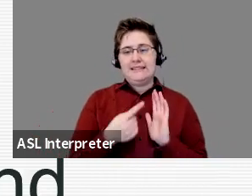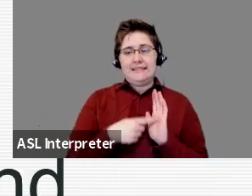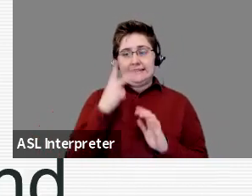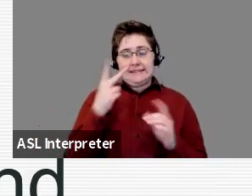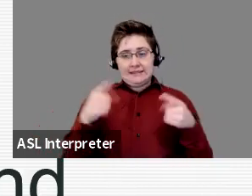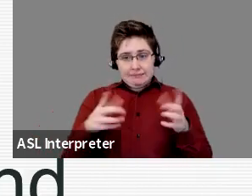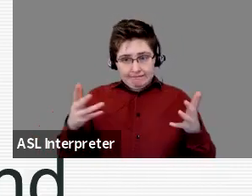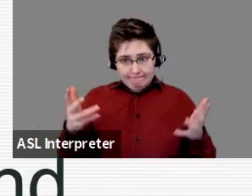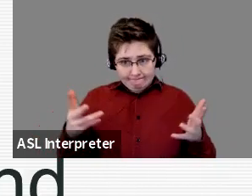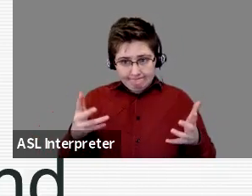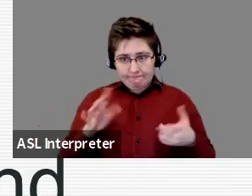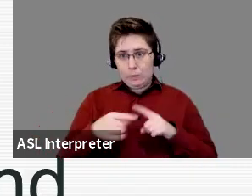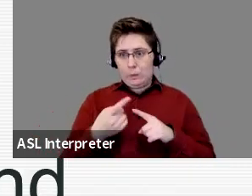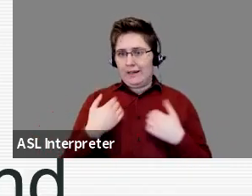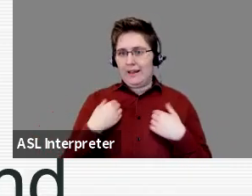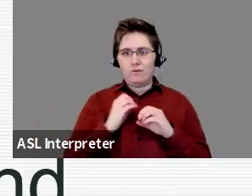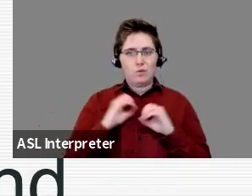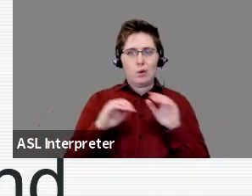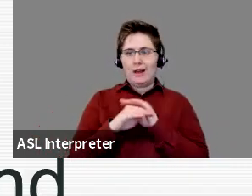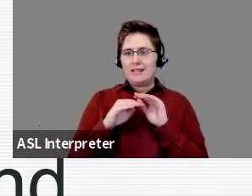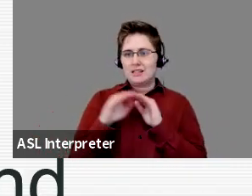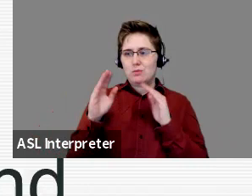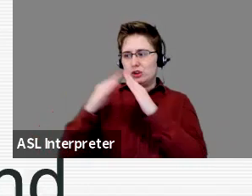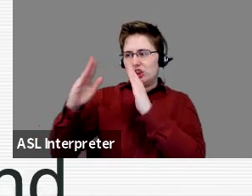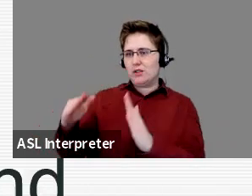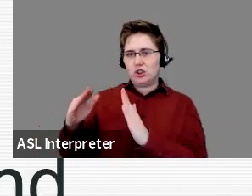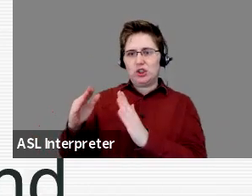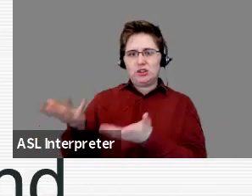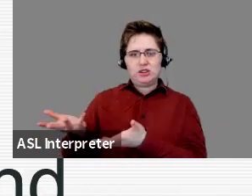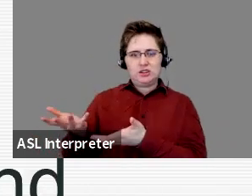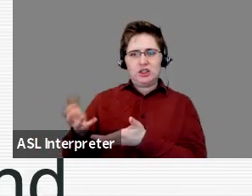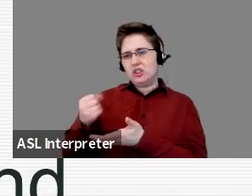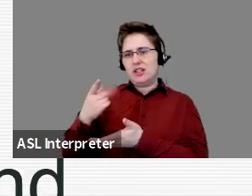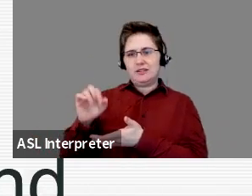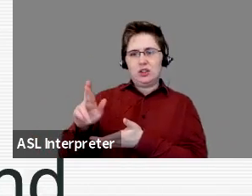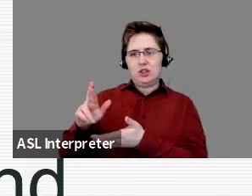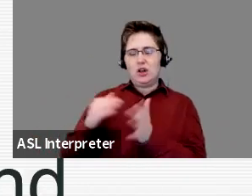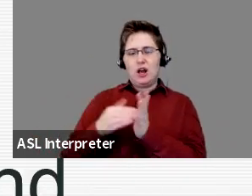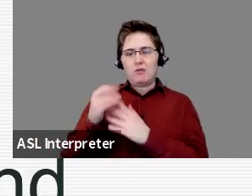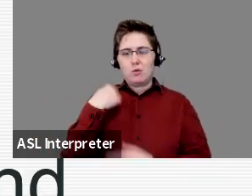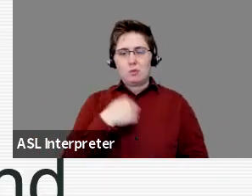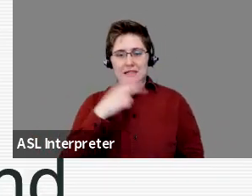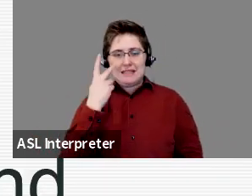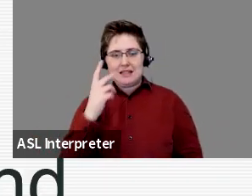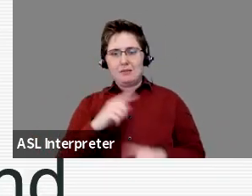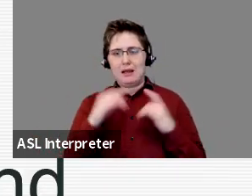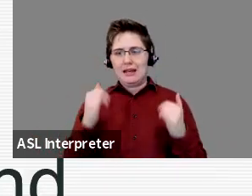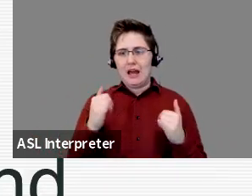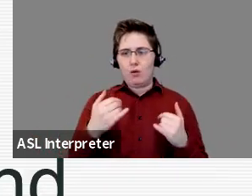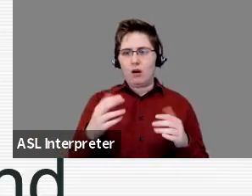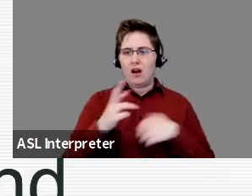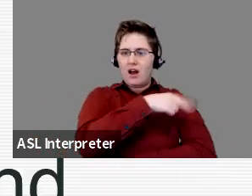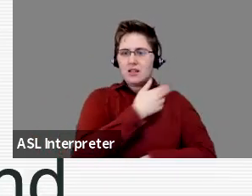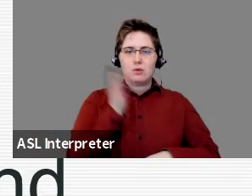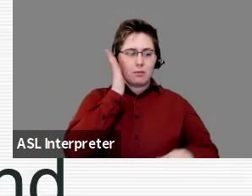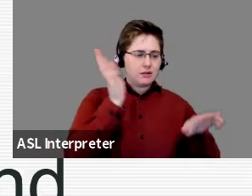happening when we don't have accessible shelters is often when we see it, but now we're also seeing it with filled up beds in hospitals